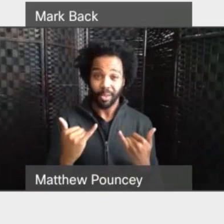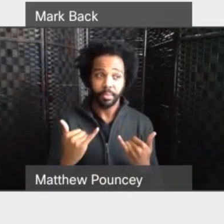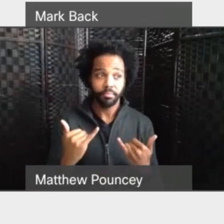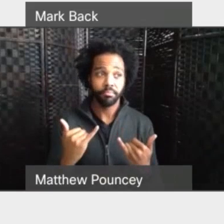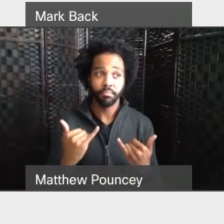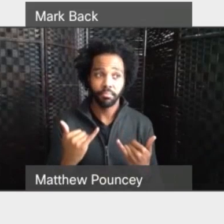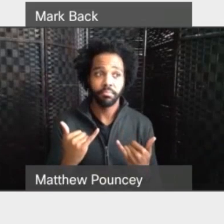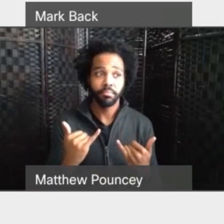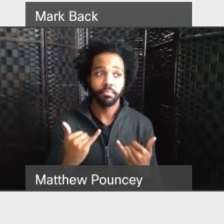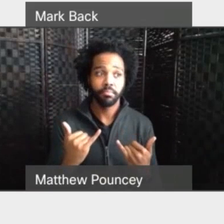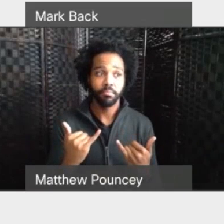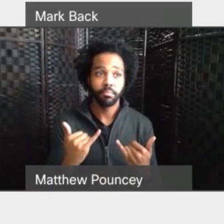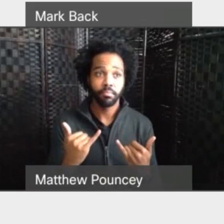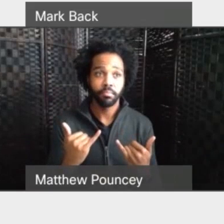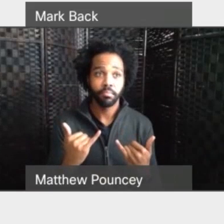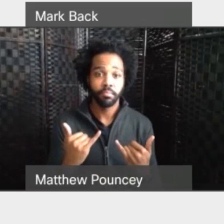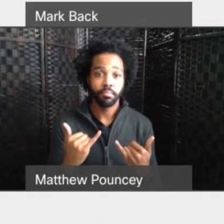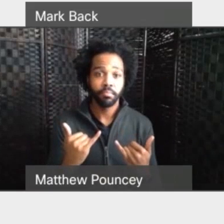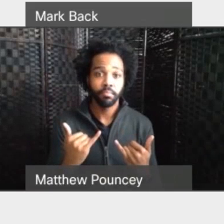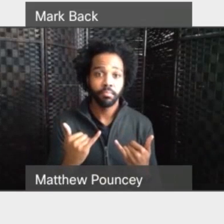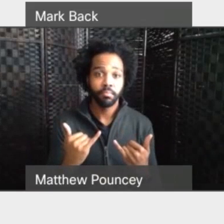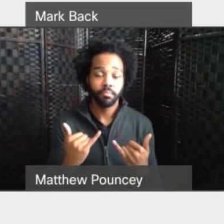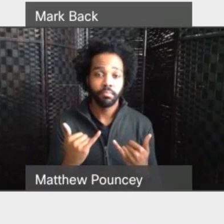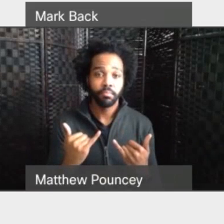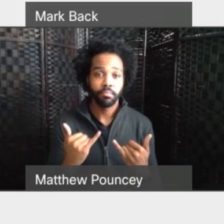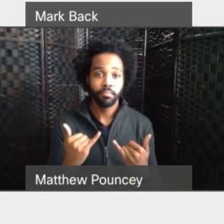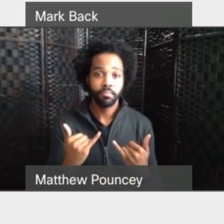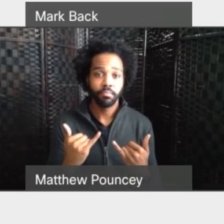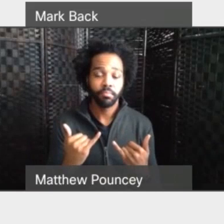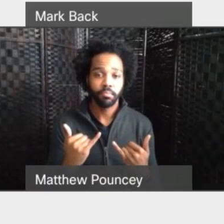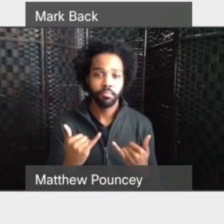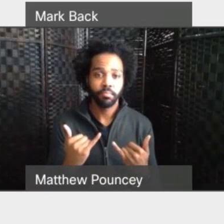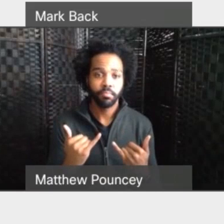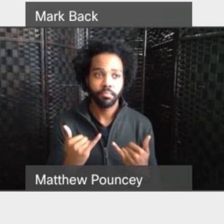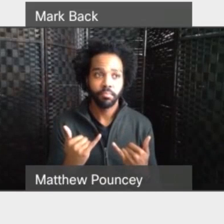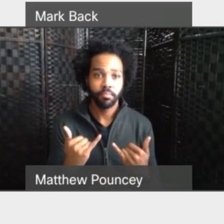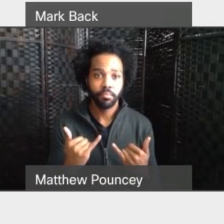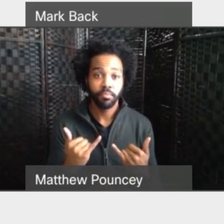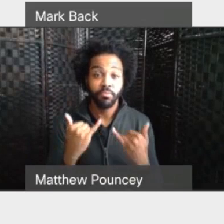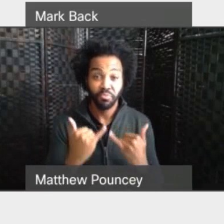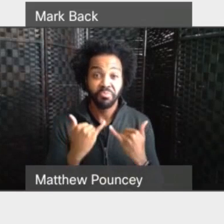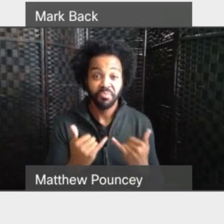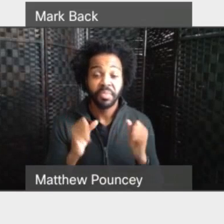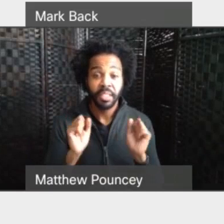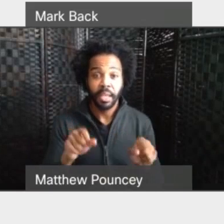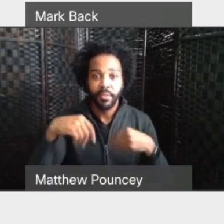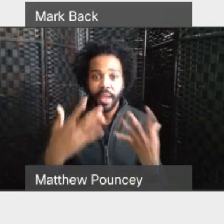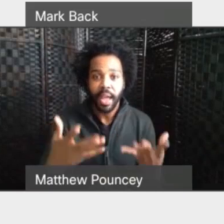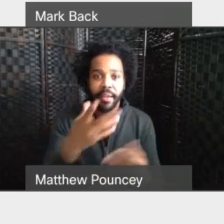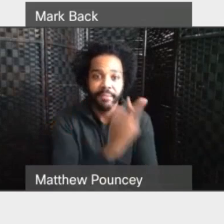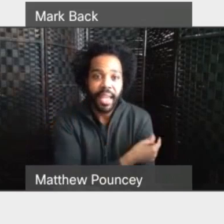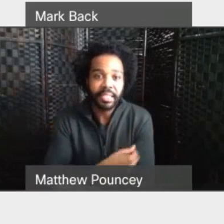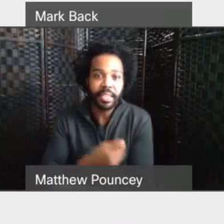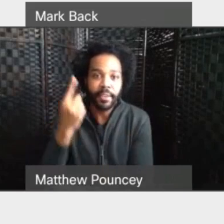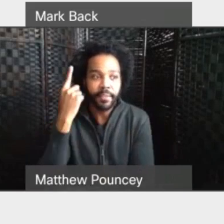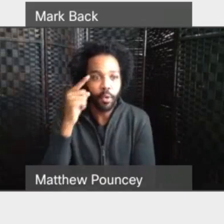up to providing vaccine for people who live in what are being defined kind of broadly